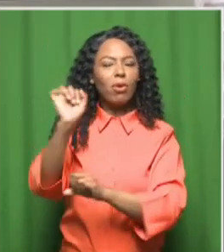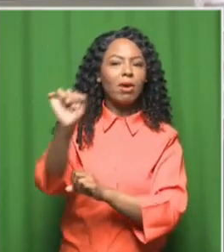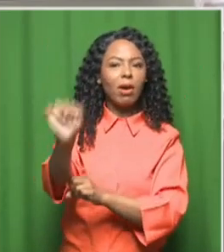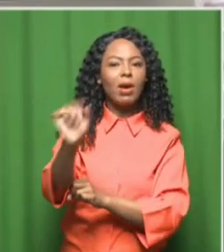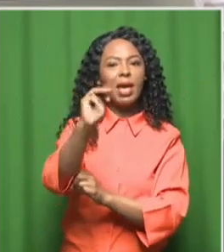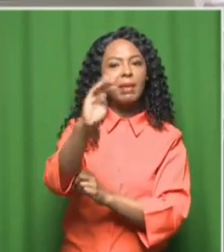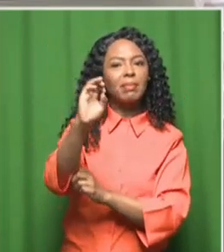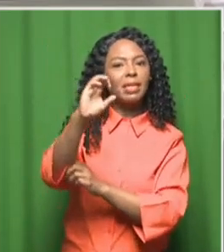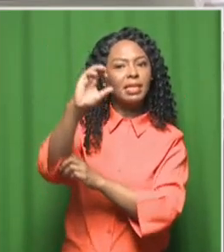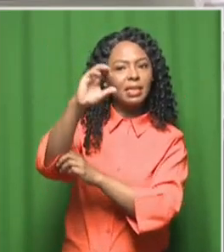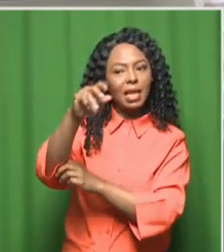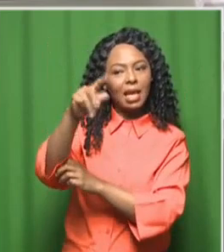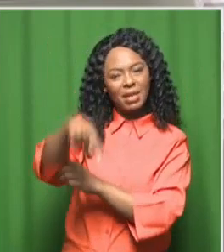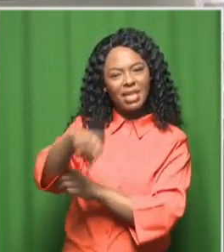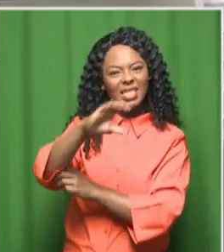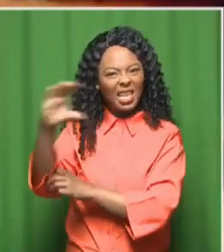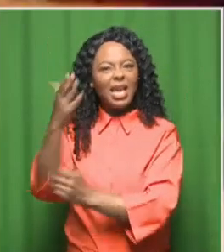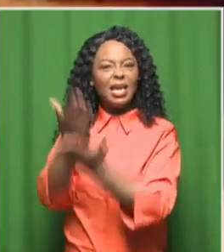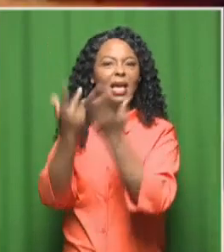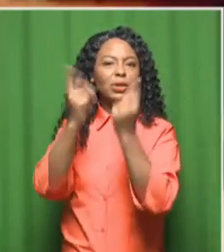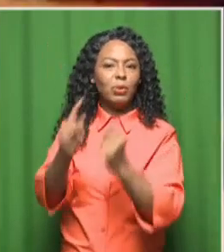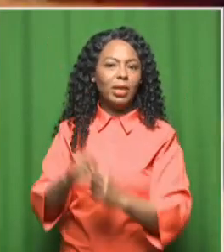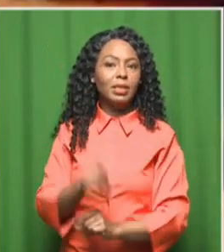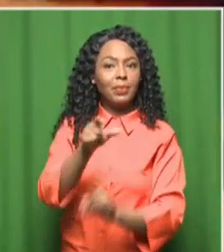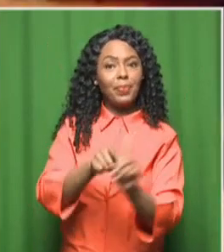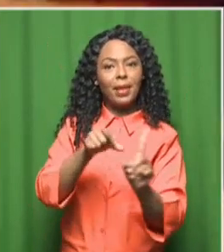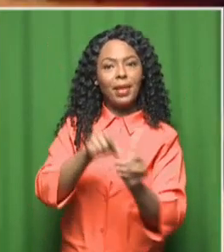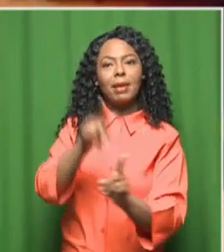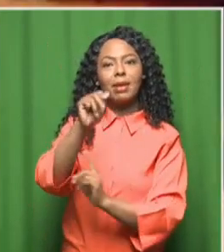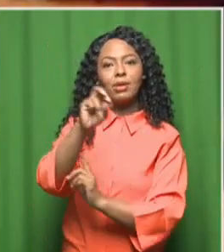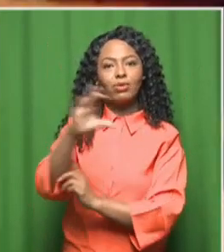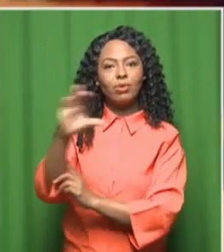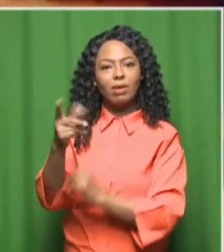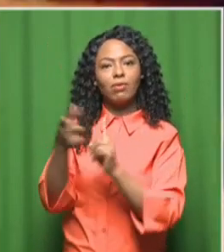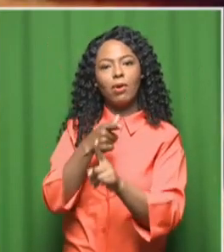is likely to do. Patrick Mathidi from Aluwani Capital